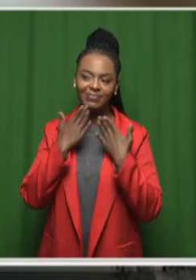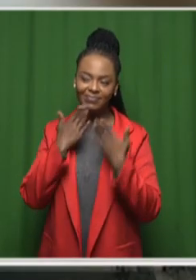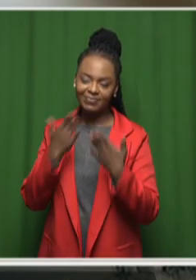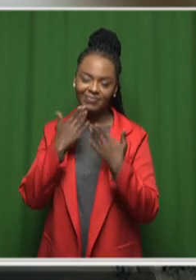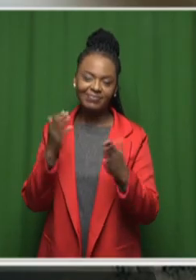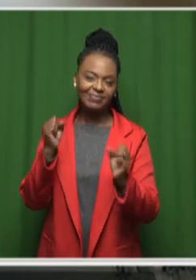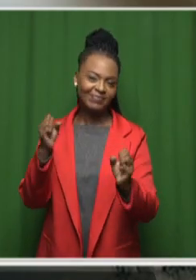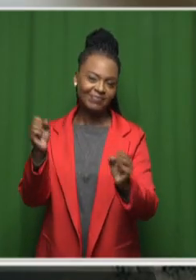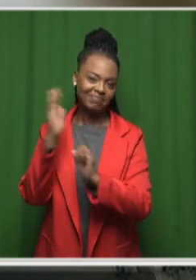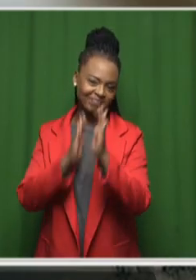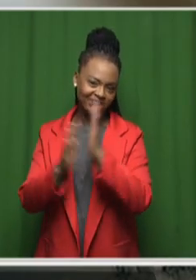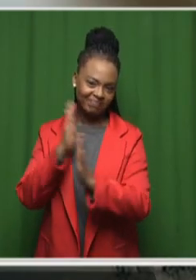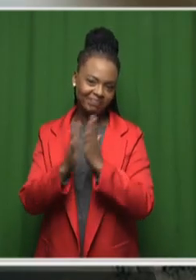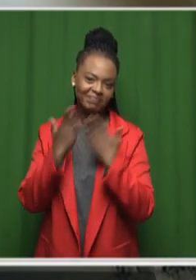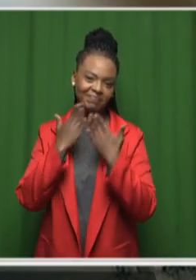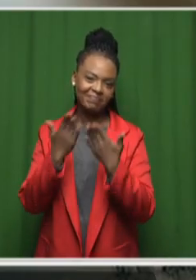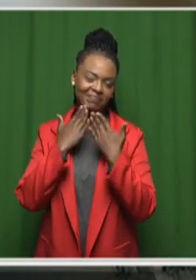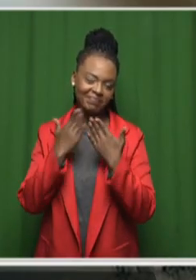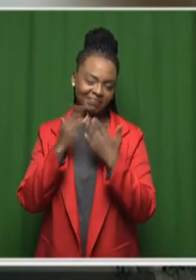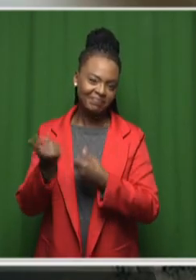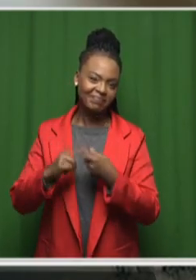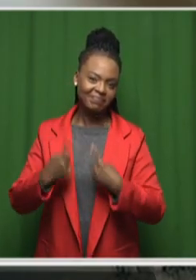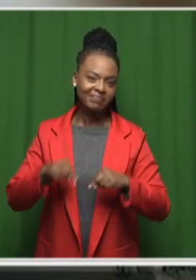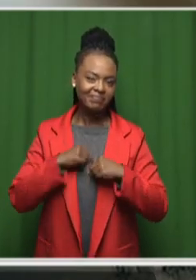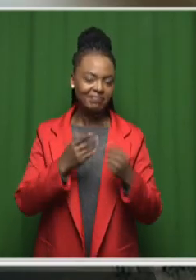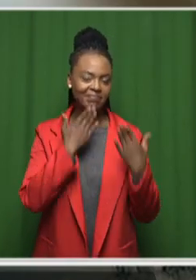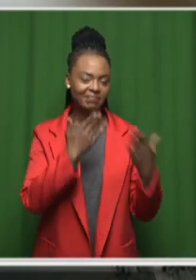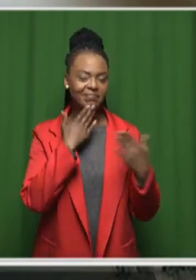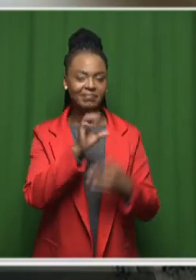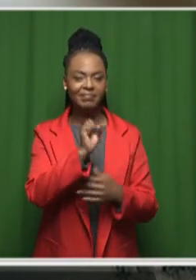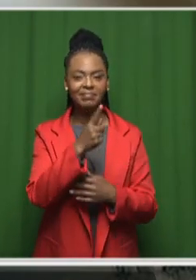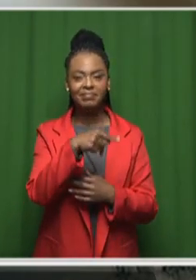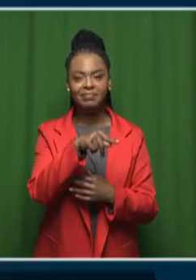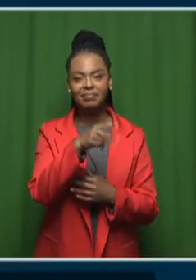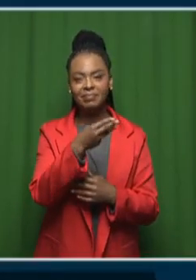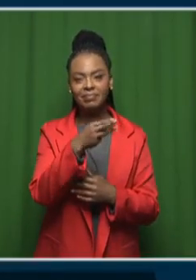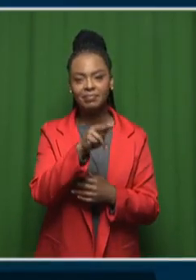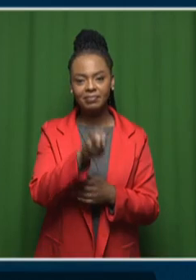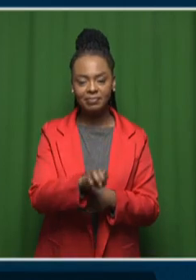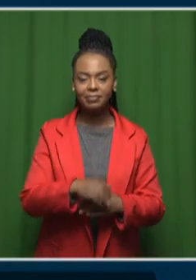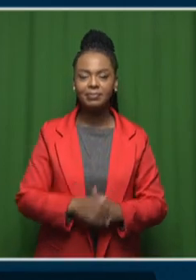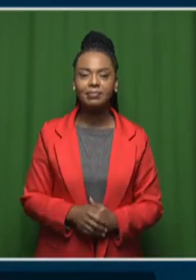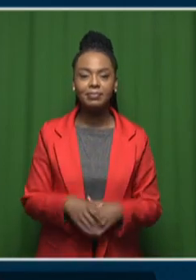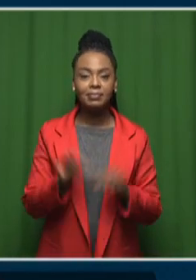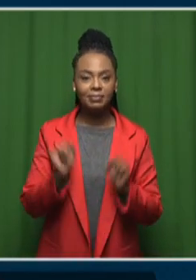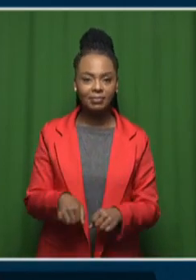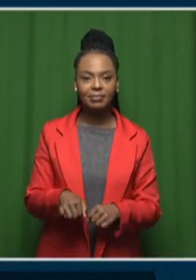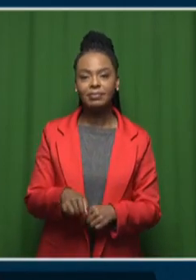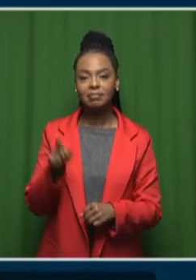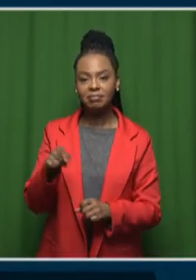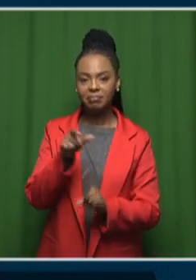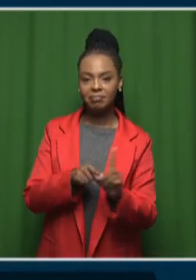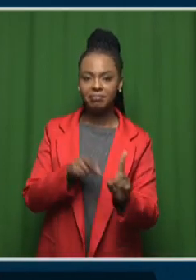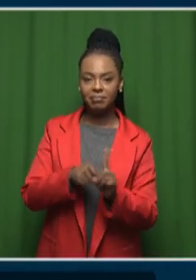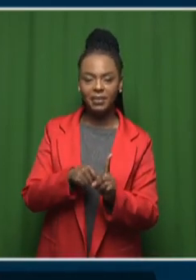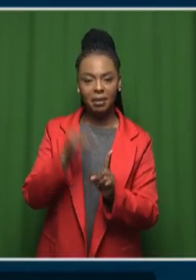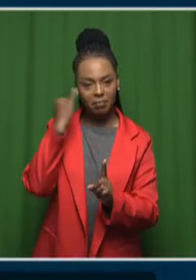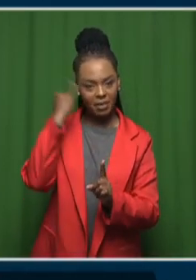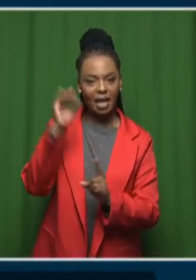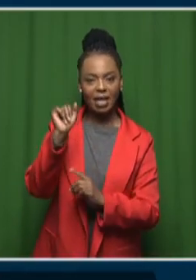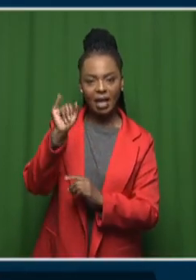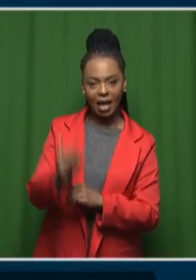us. Okay, thanks, Mpiwe. Have a good one. You too, thank you. Well, that is the product associate of Botlhale AI Solutions, Sue